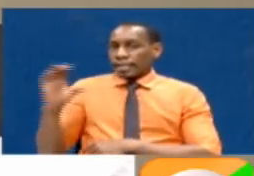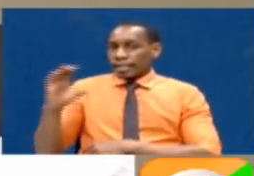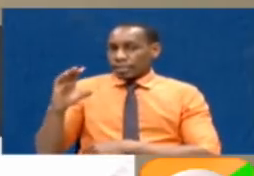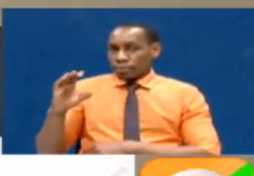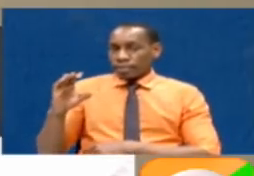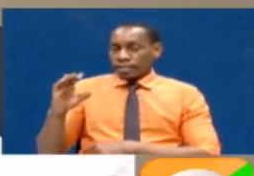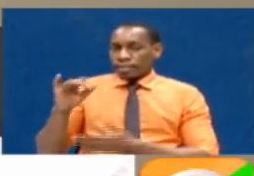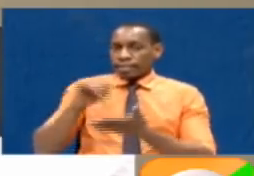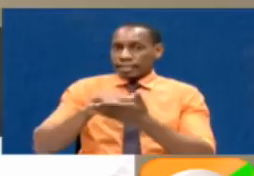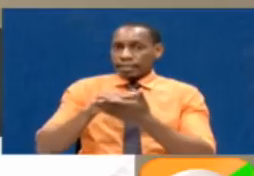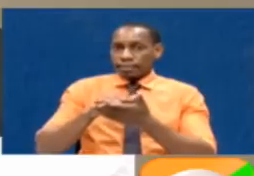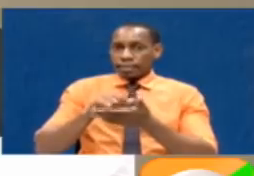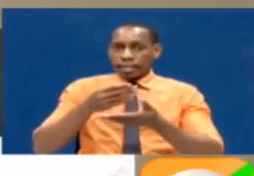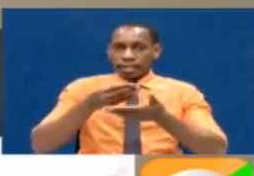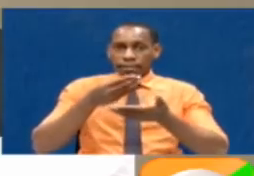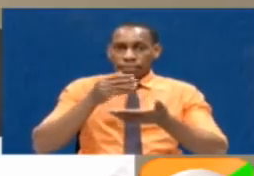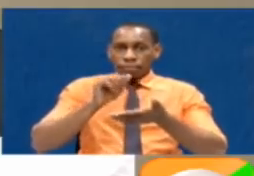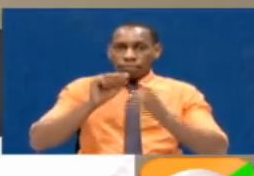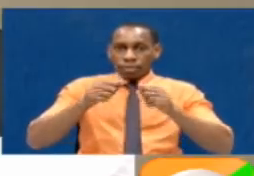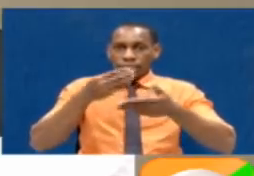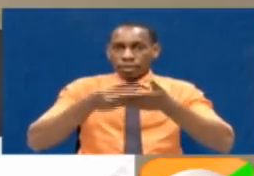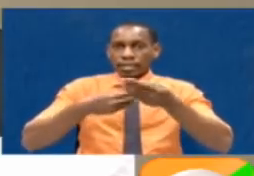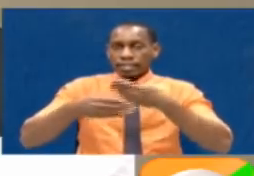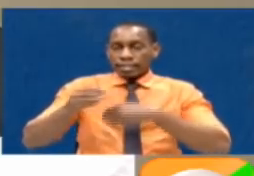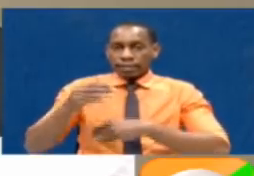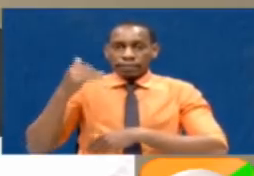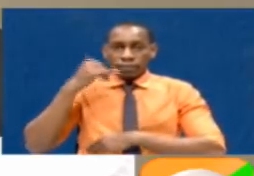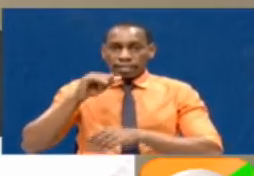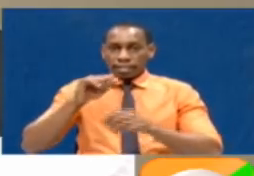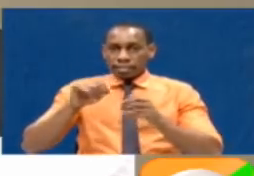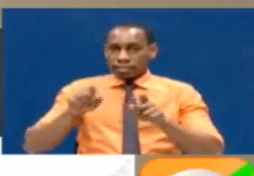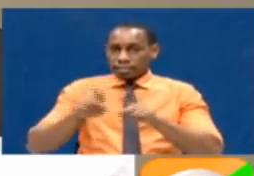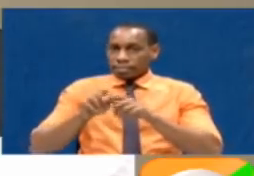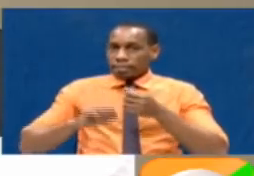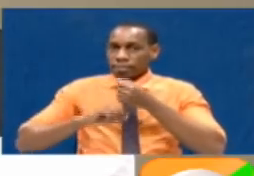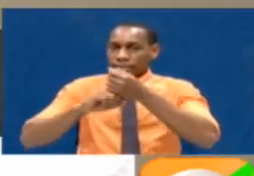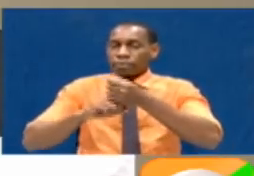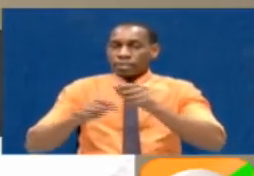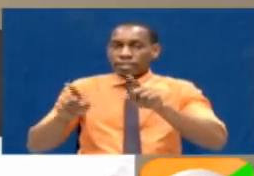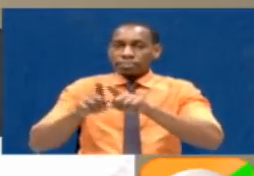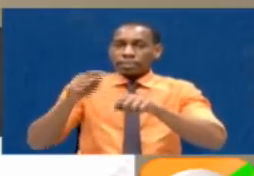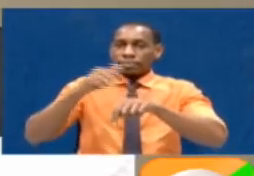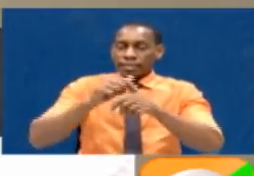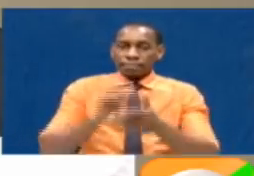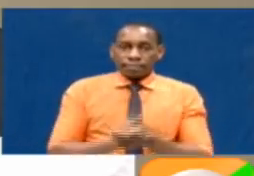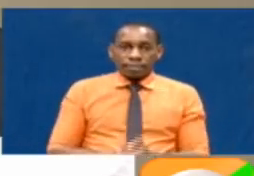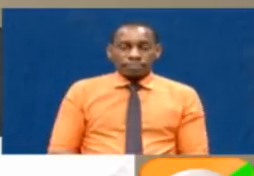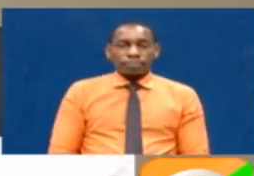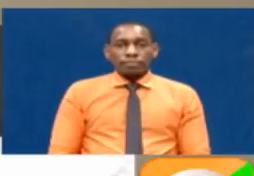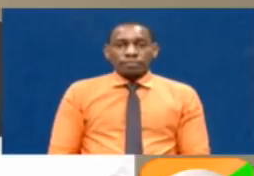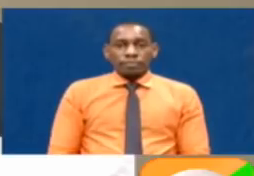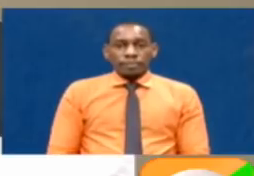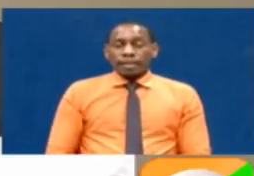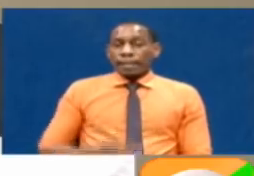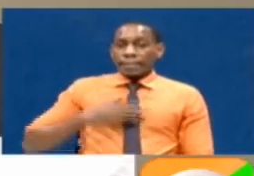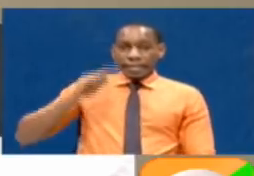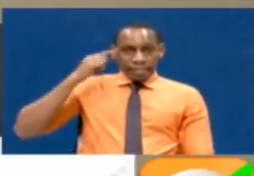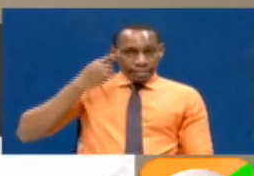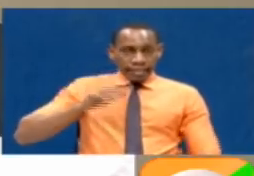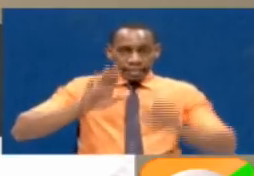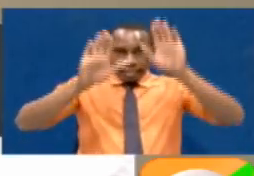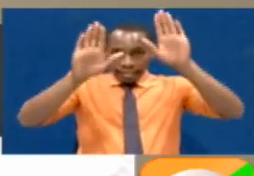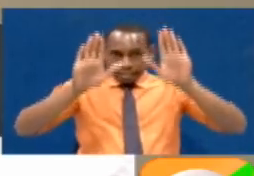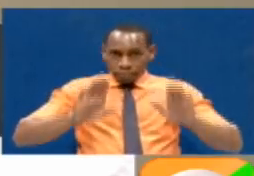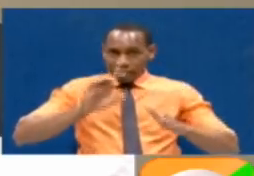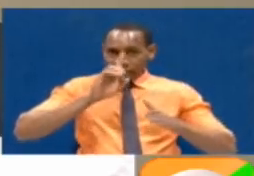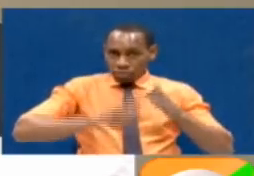can buy handsets over time, and we will support them over the period. So Jeff, I think the key here